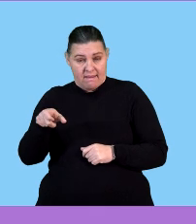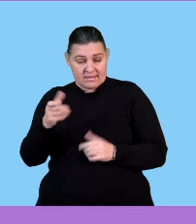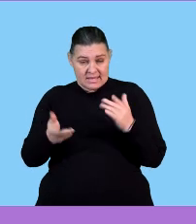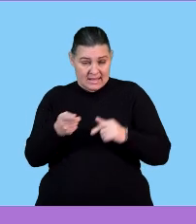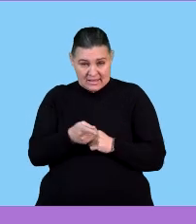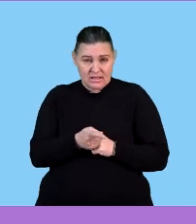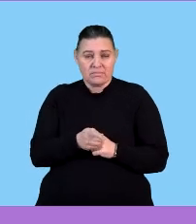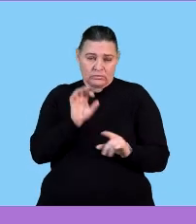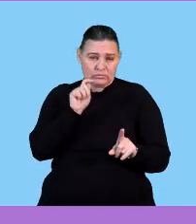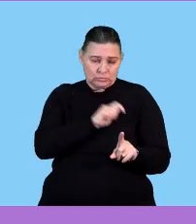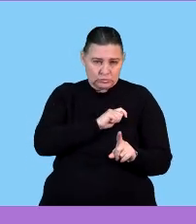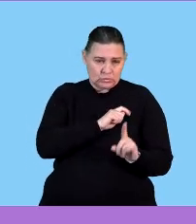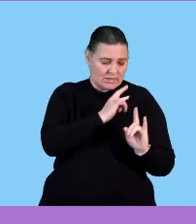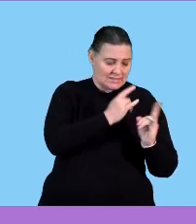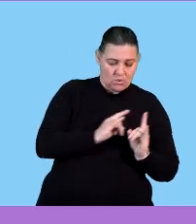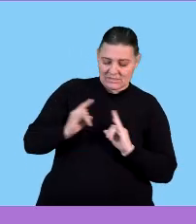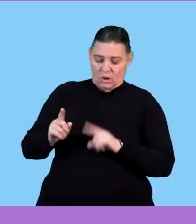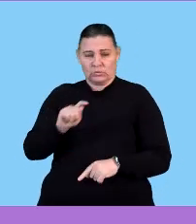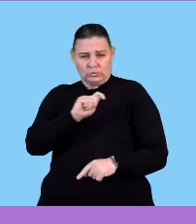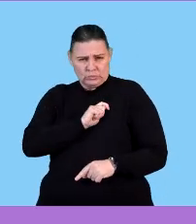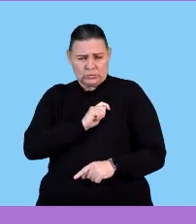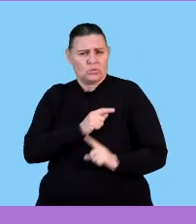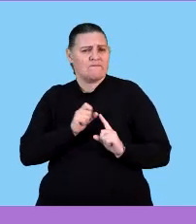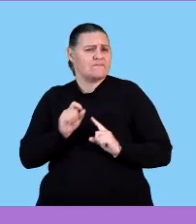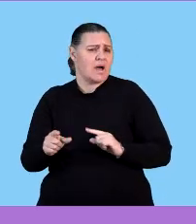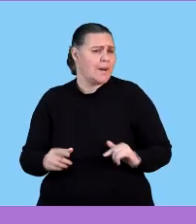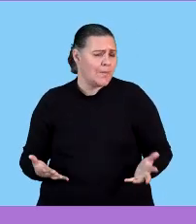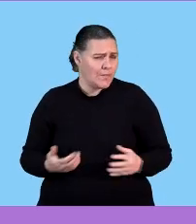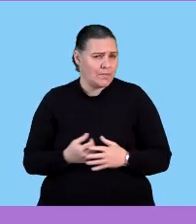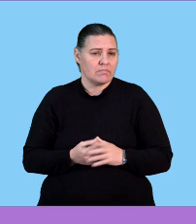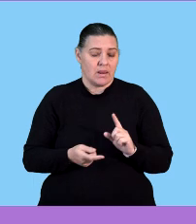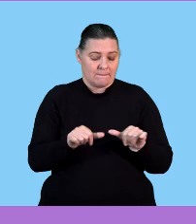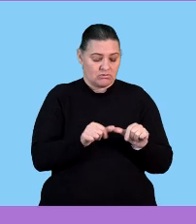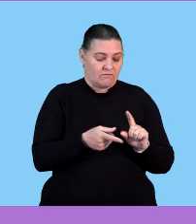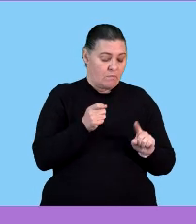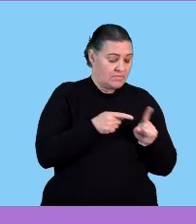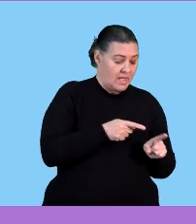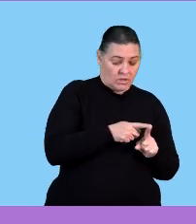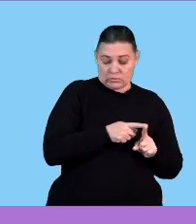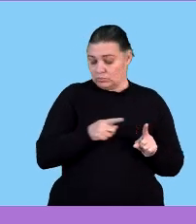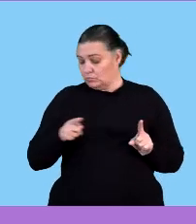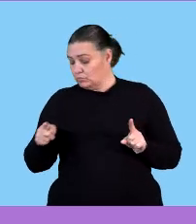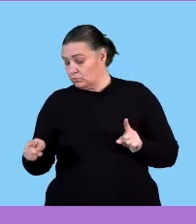the actual distance between the towns. So again, we've got to measure from that point